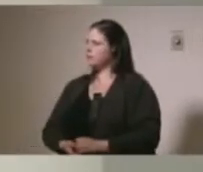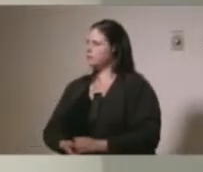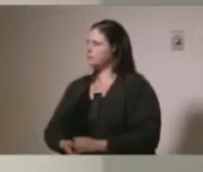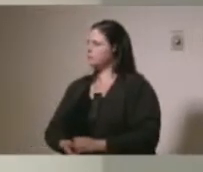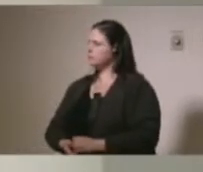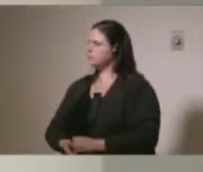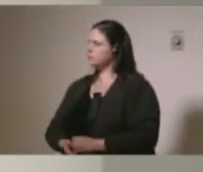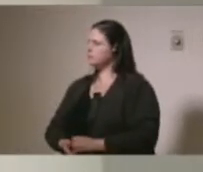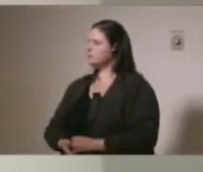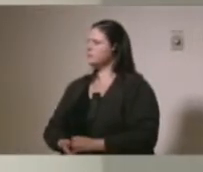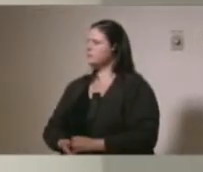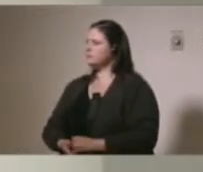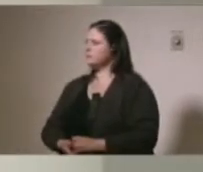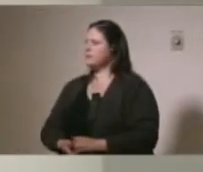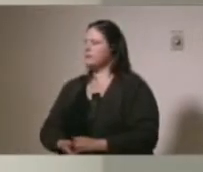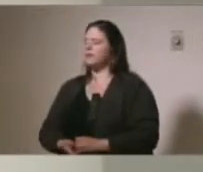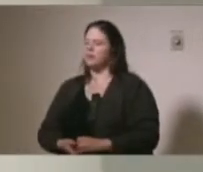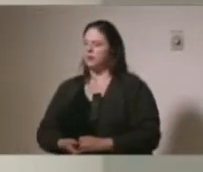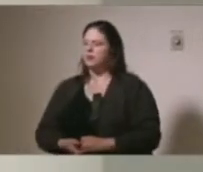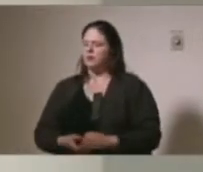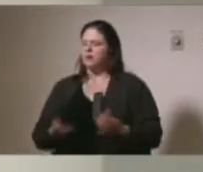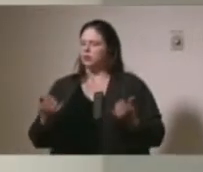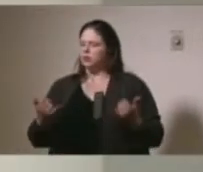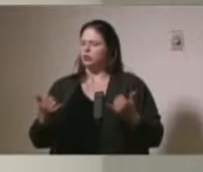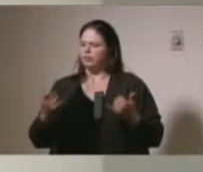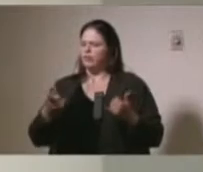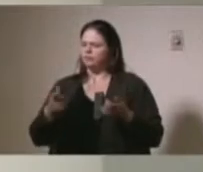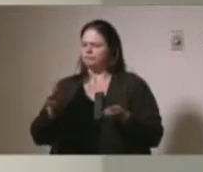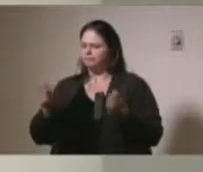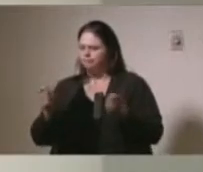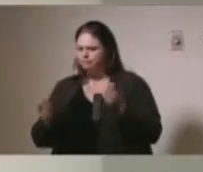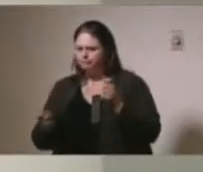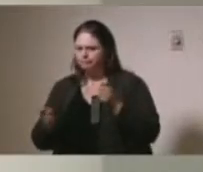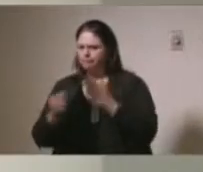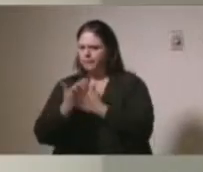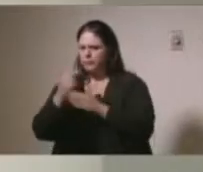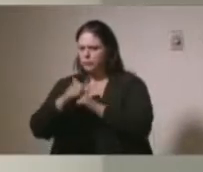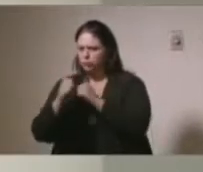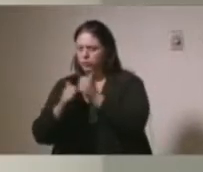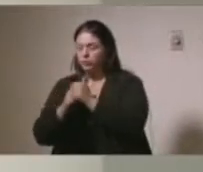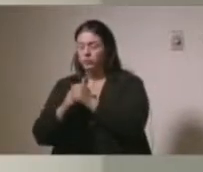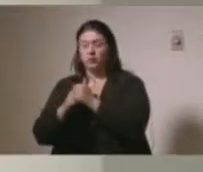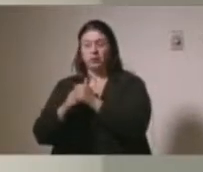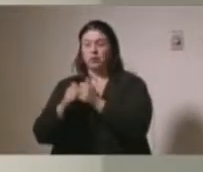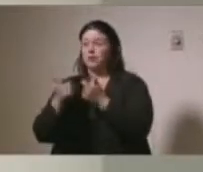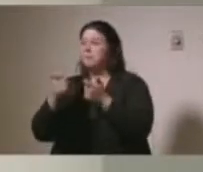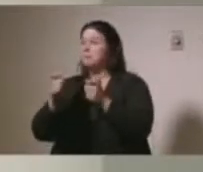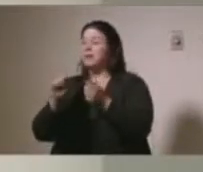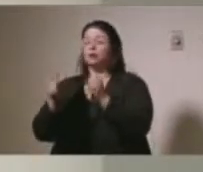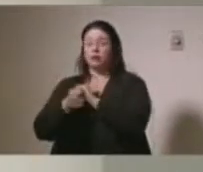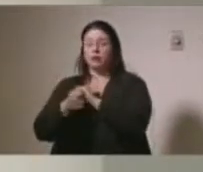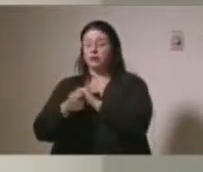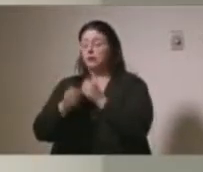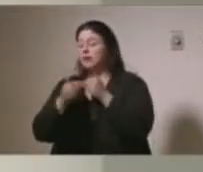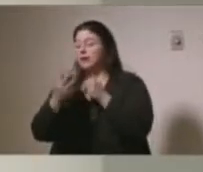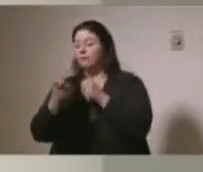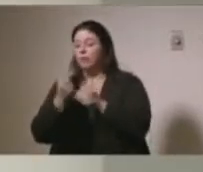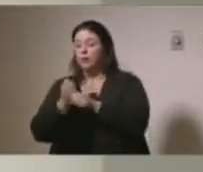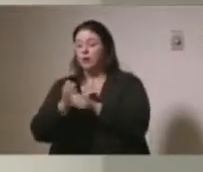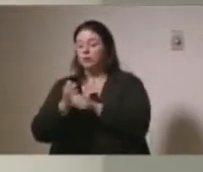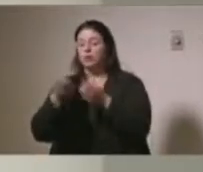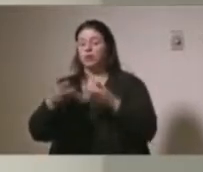New Zealand Post is currently going through various restructures. The major changes are a loss of 2,000 jobs over the next 4